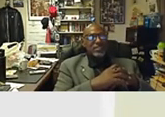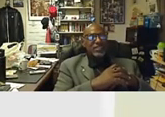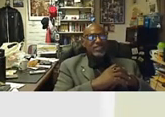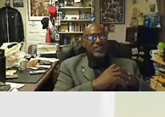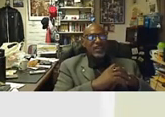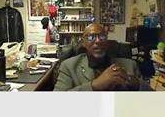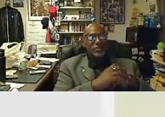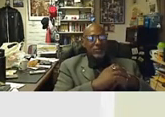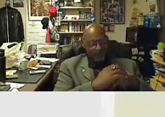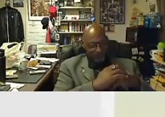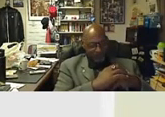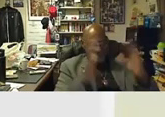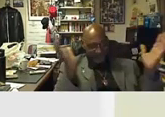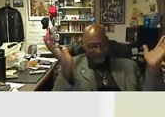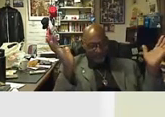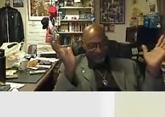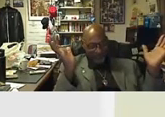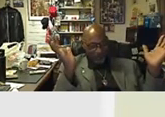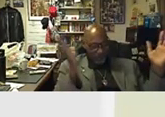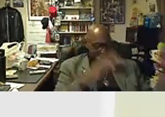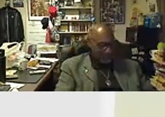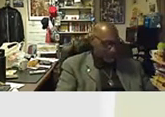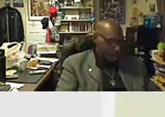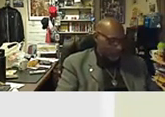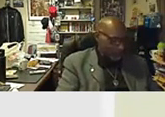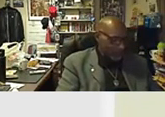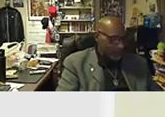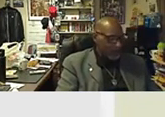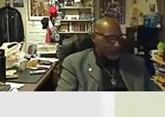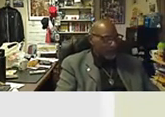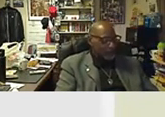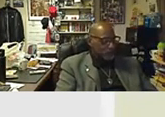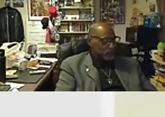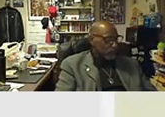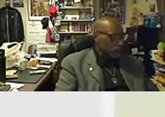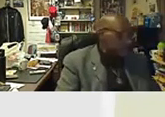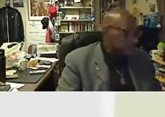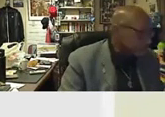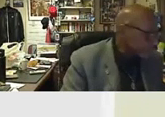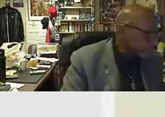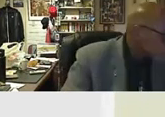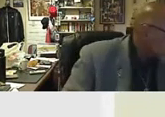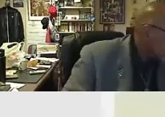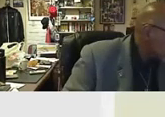Because these things take time to grow. Yeah. Right? Yeah. So,